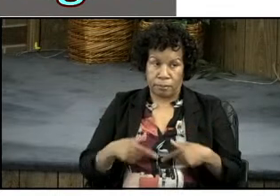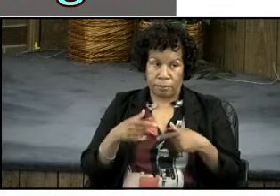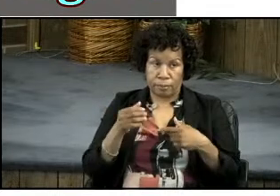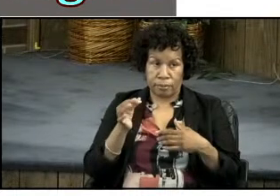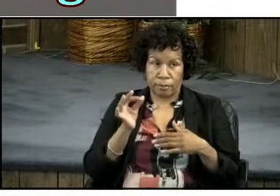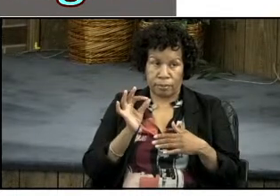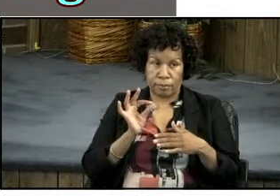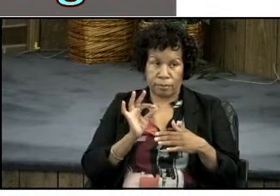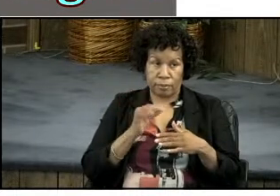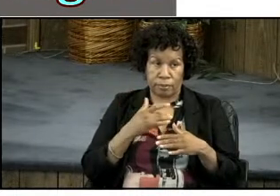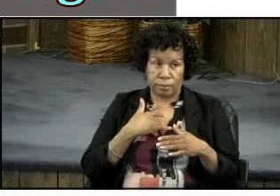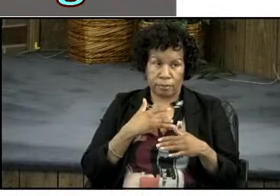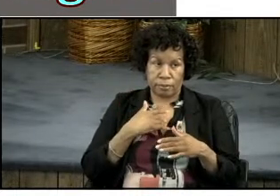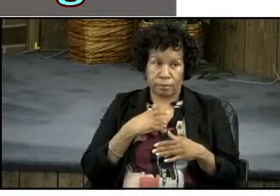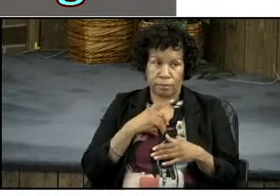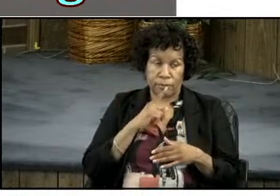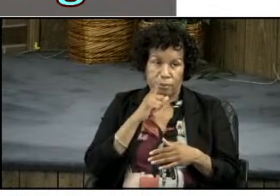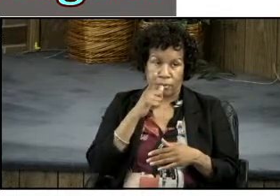hiding.